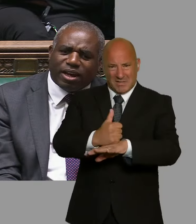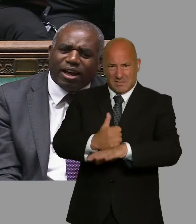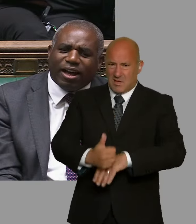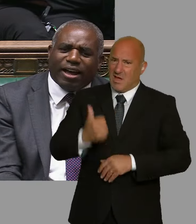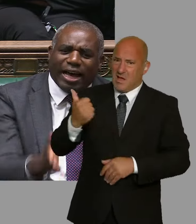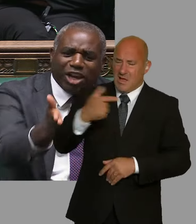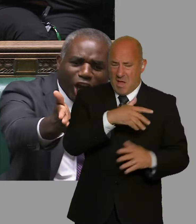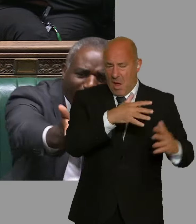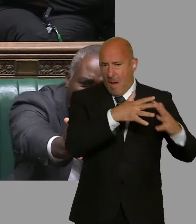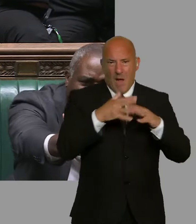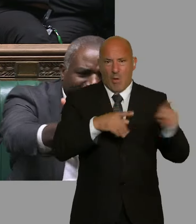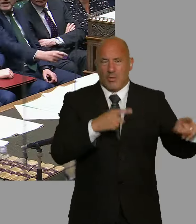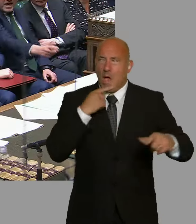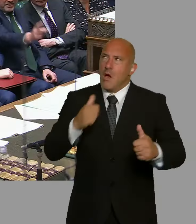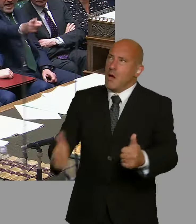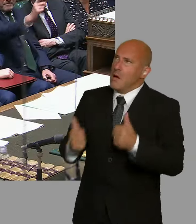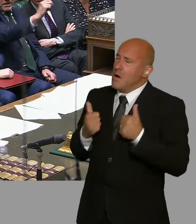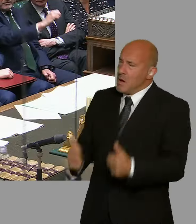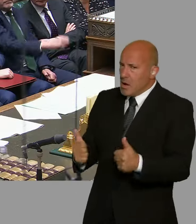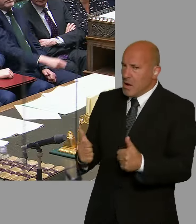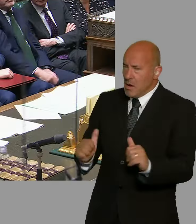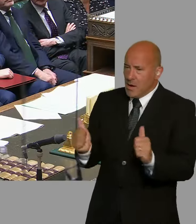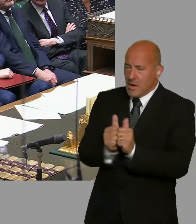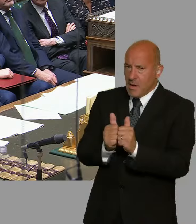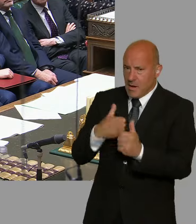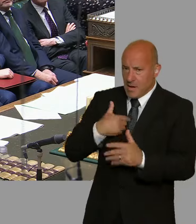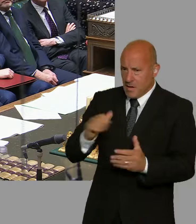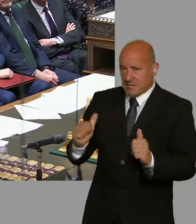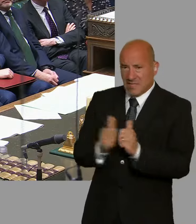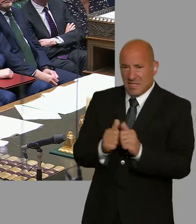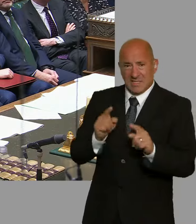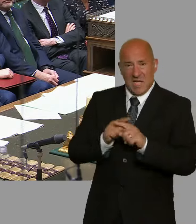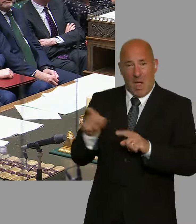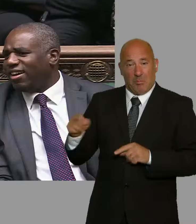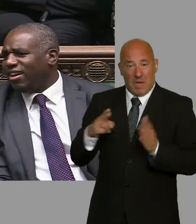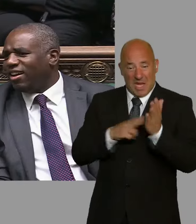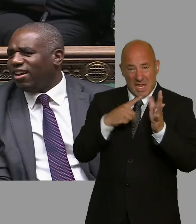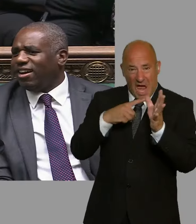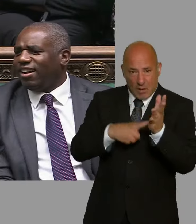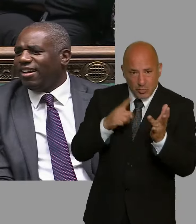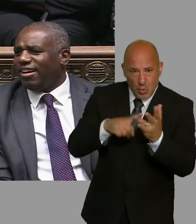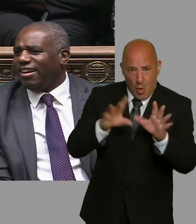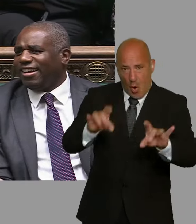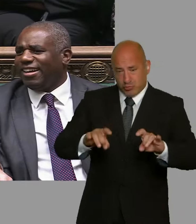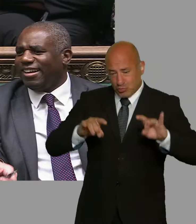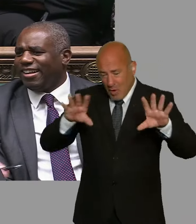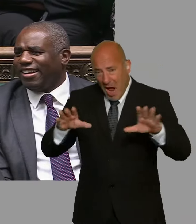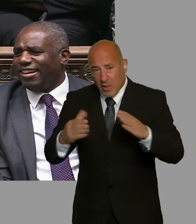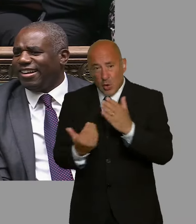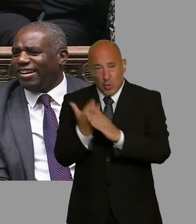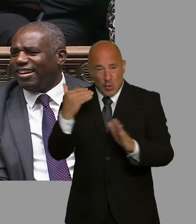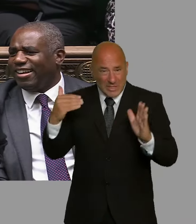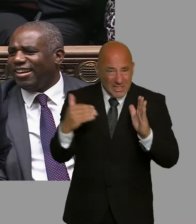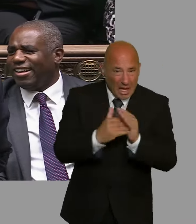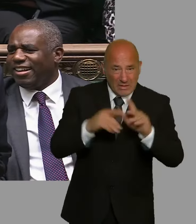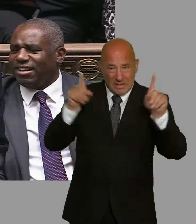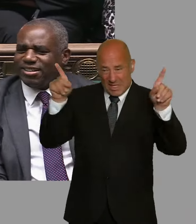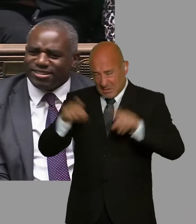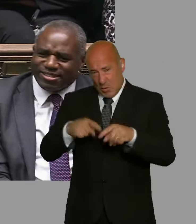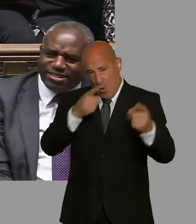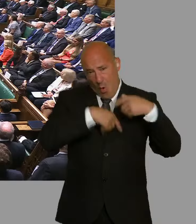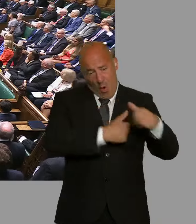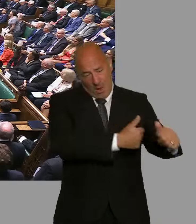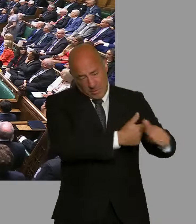and Iran. And into that column we have reform, presumably following Putin, and the Tories following reform.